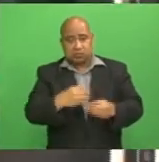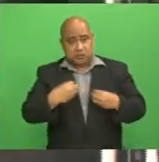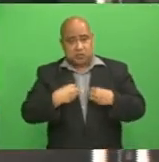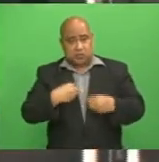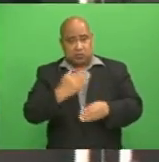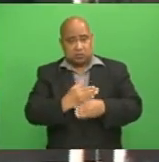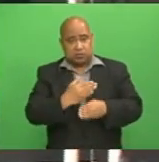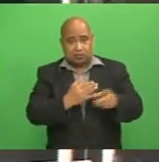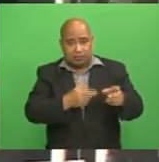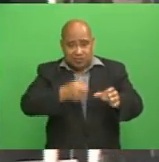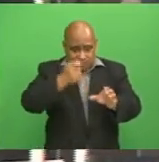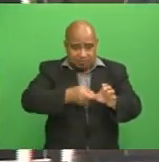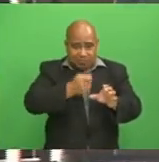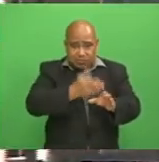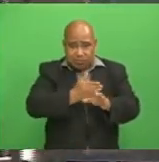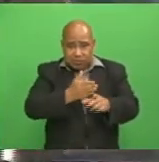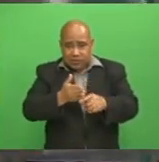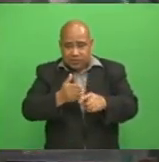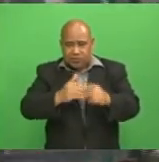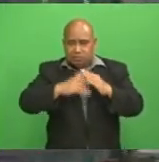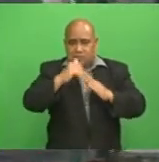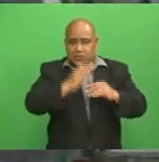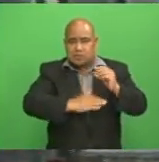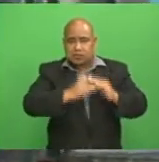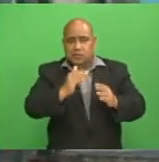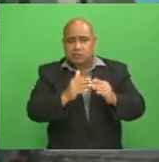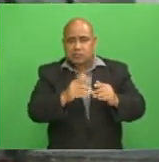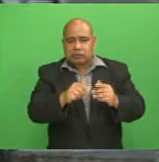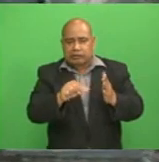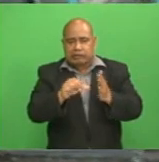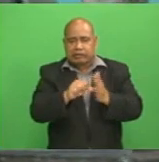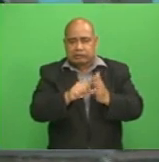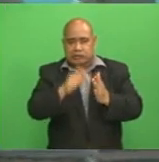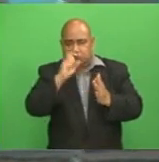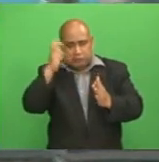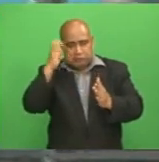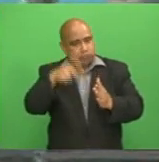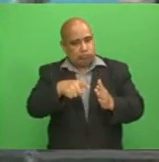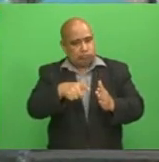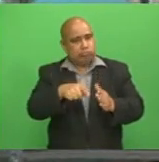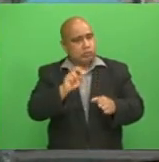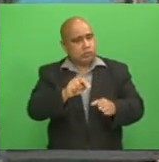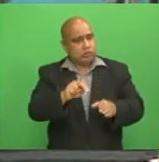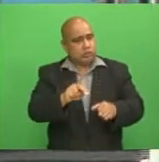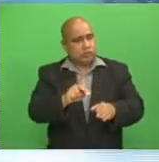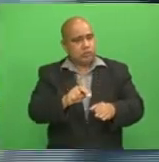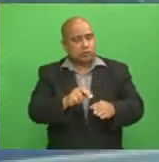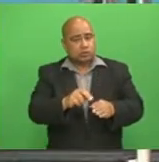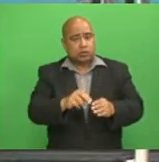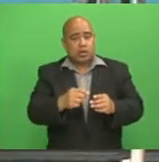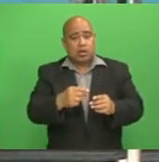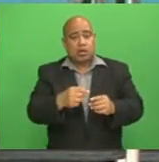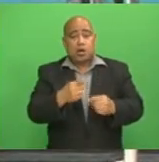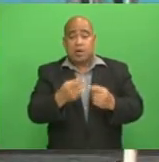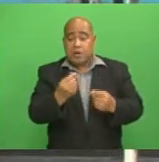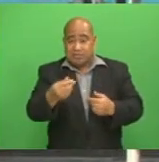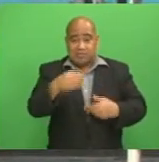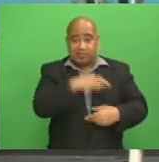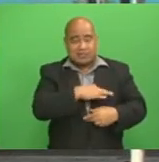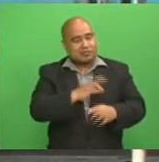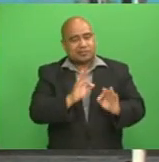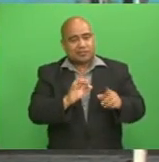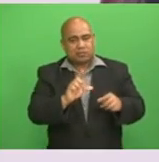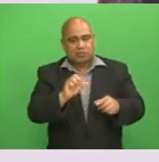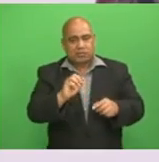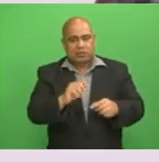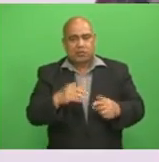critical, very difficult to train people. The thing is that, as I said, it's not about profit. It's over the last 40 years,